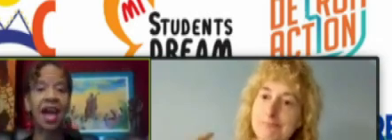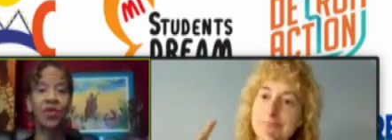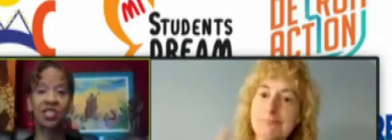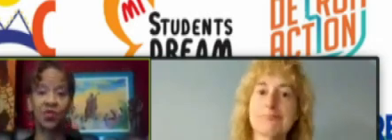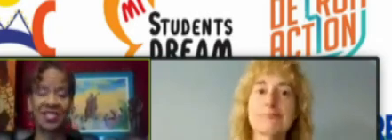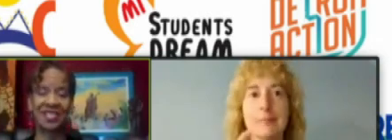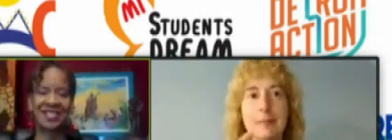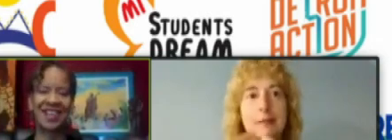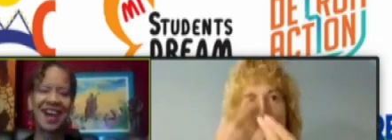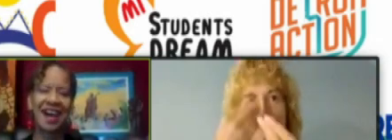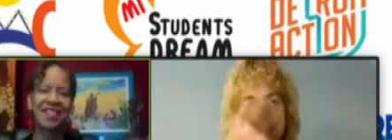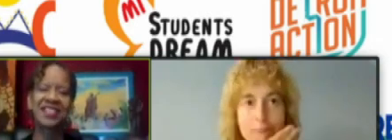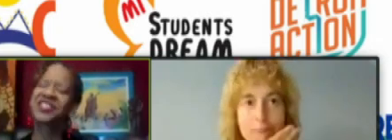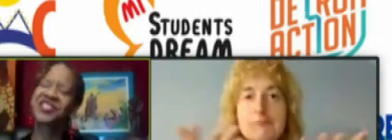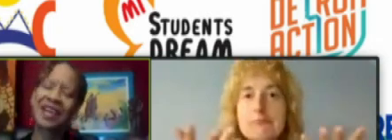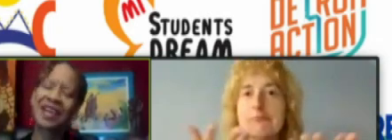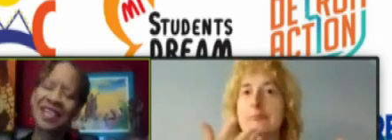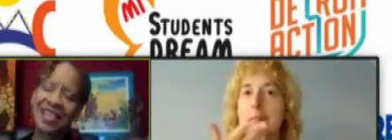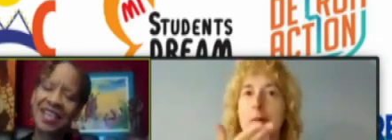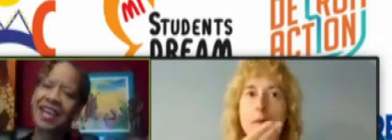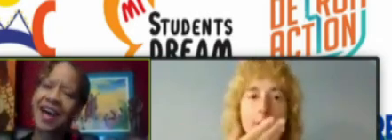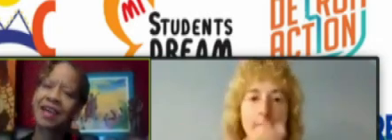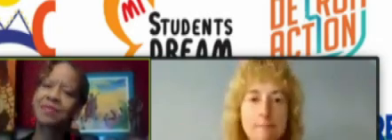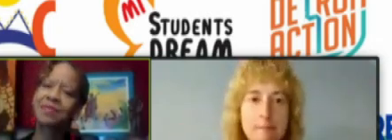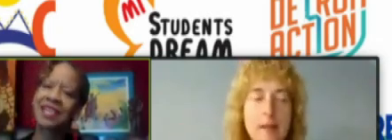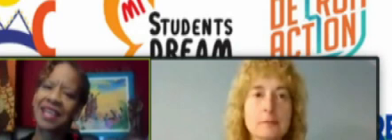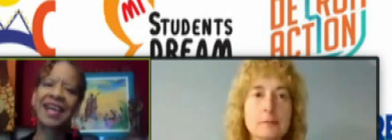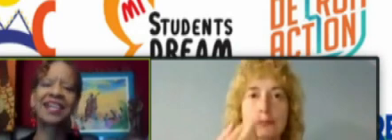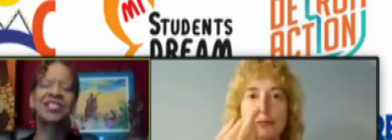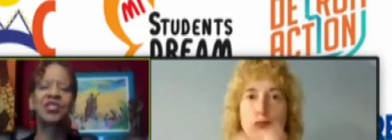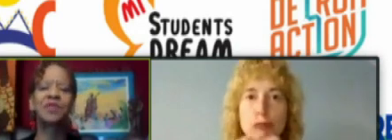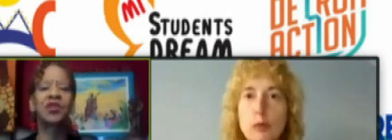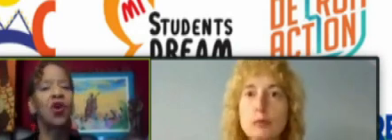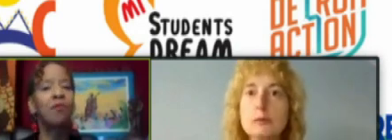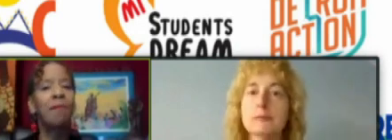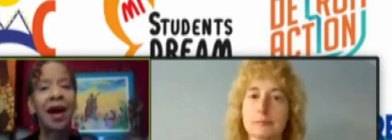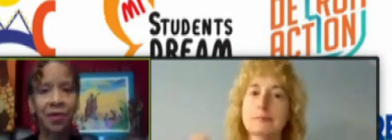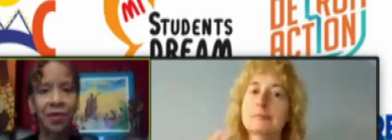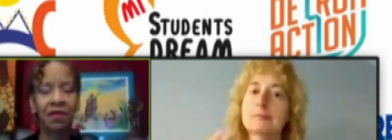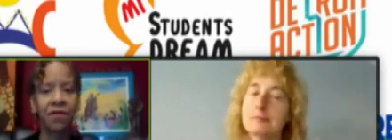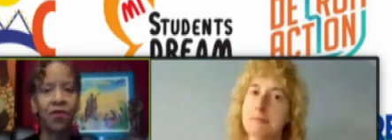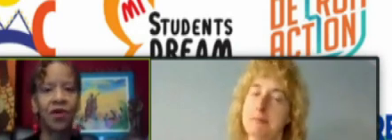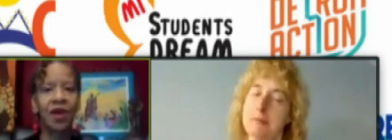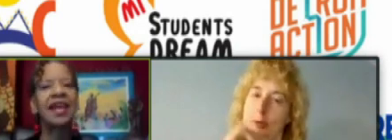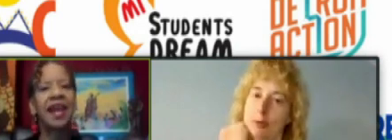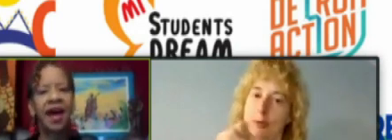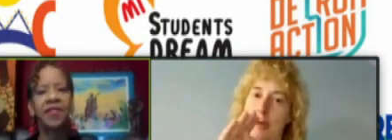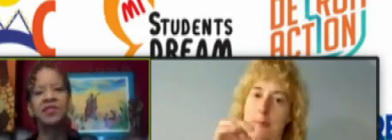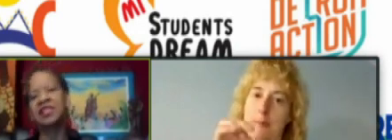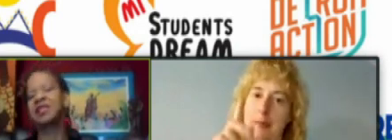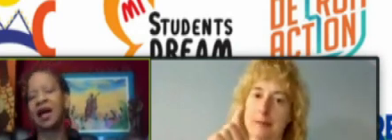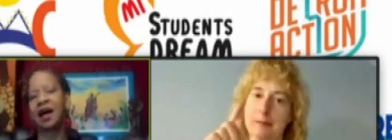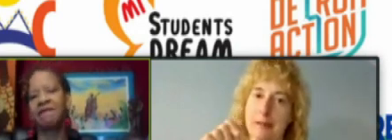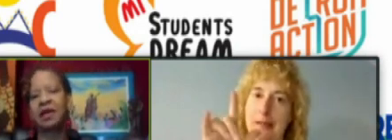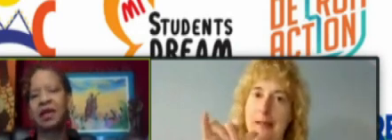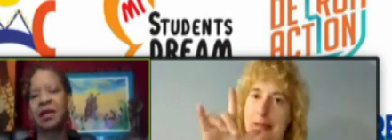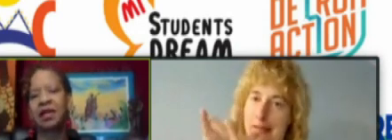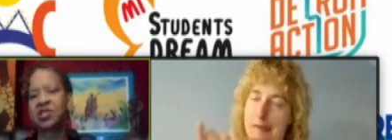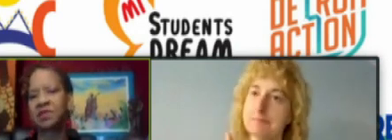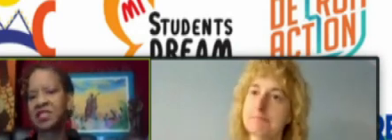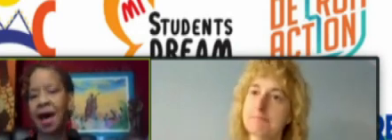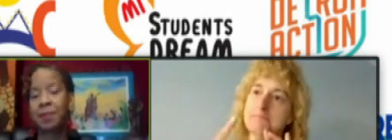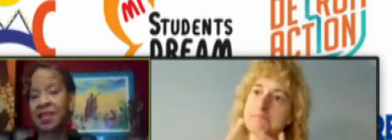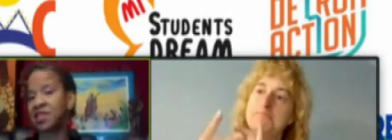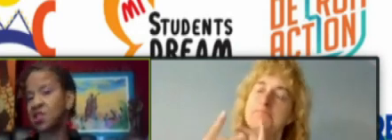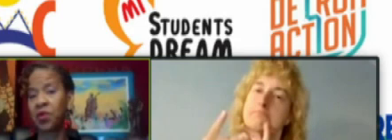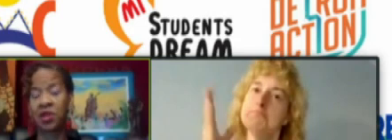facts, and resources. This is Jametta Lilly, and I am delighted to be the co-moderator for another deep dive into